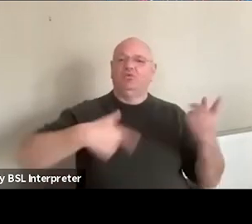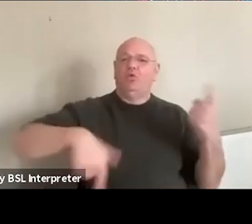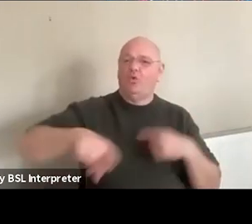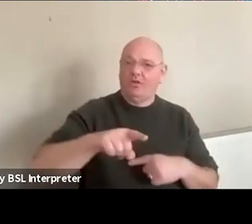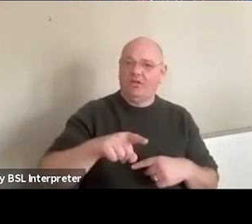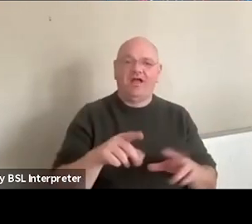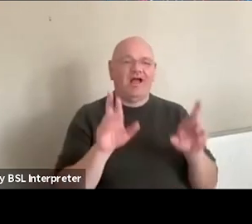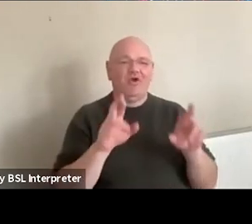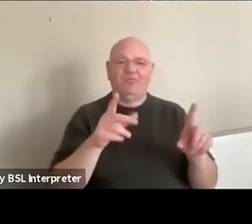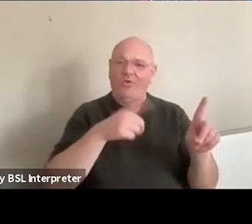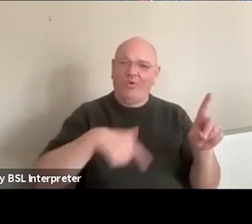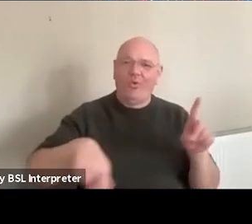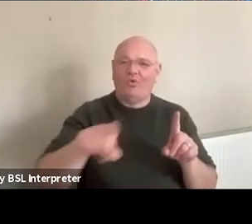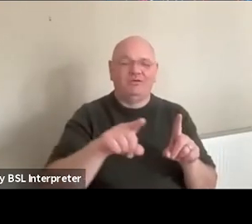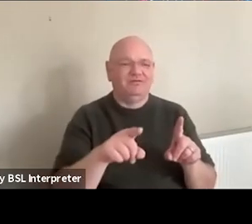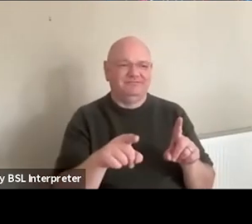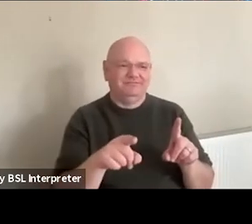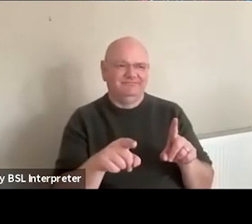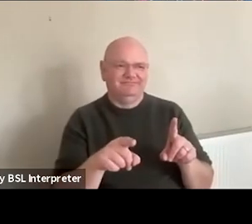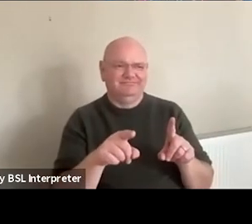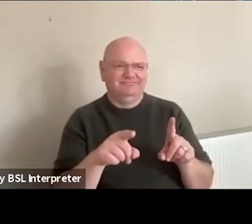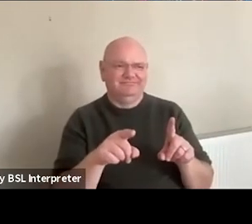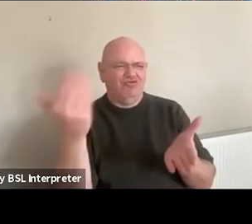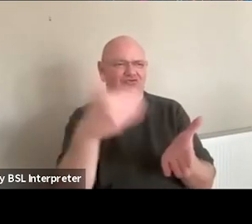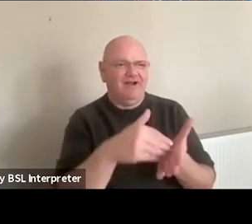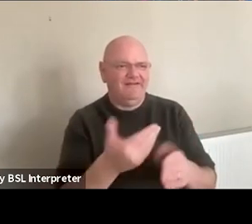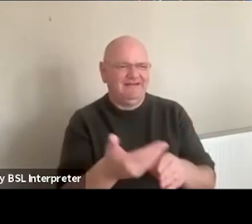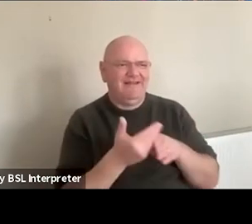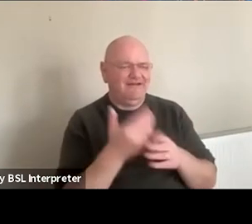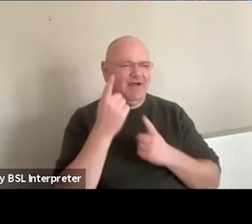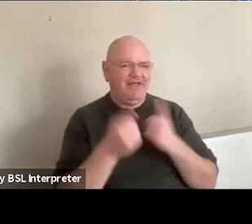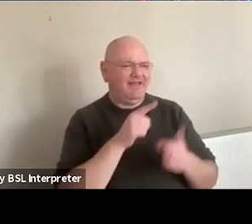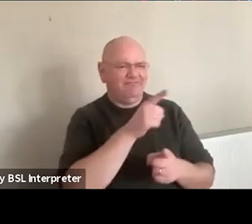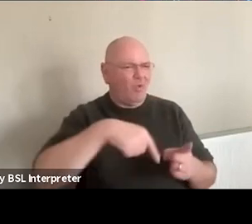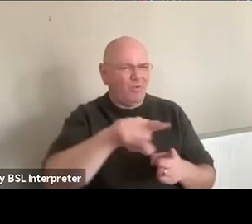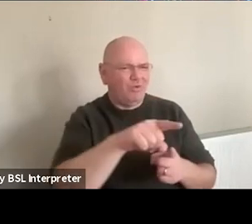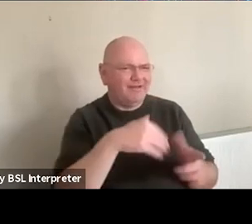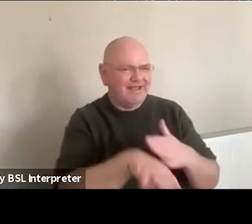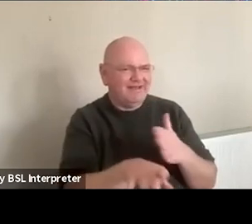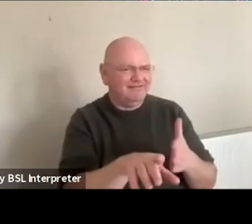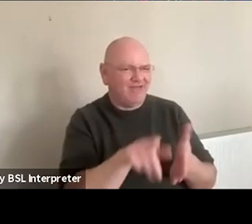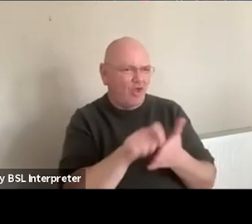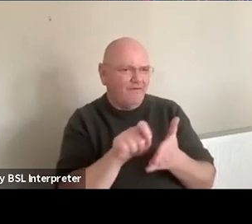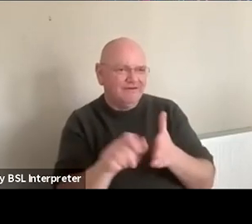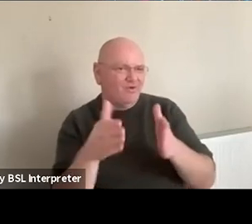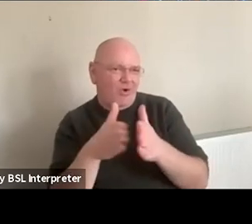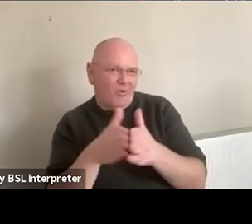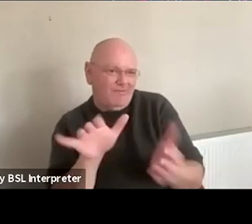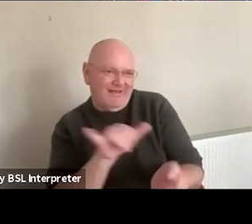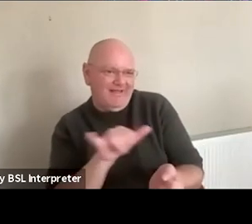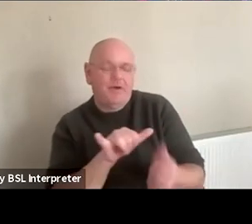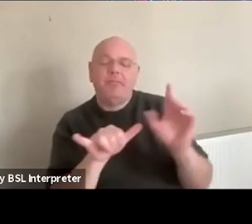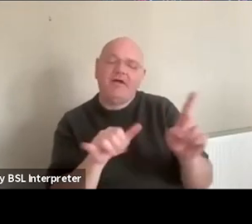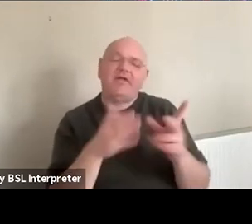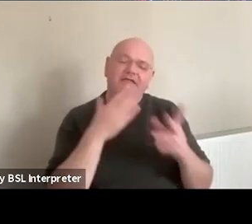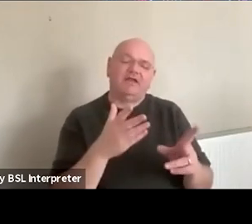your destination safely, but I think, you know, we're all at our places of work or at home. So thank you very